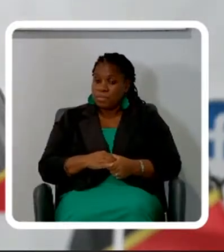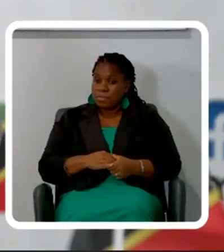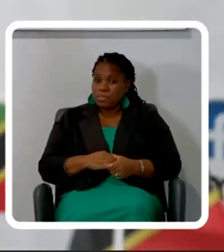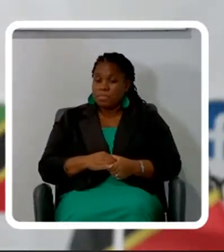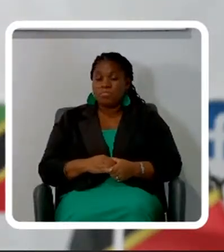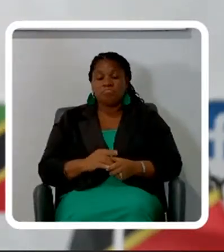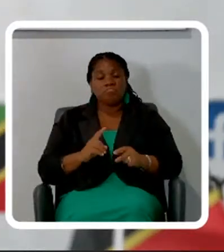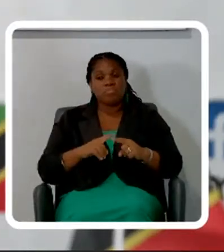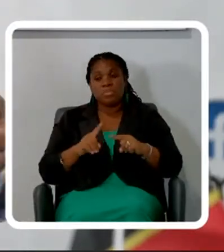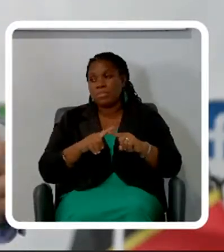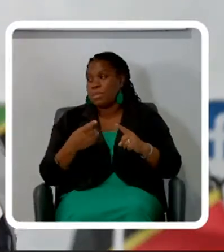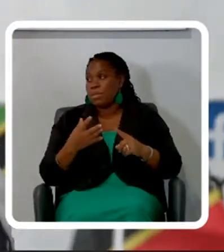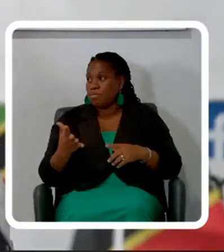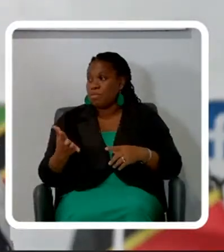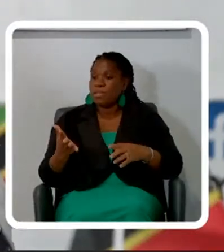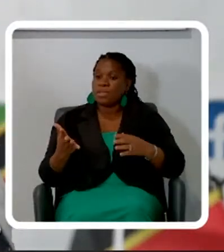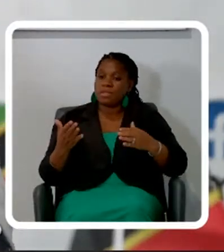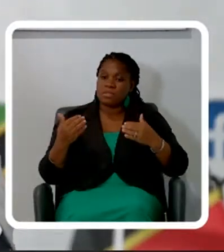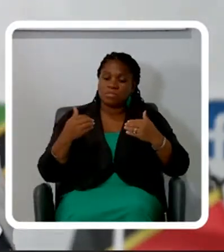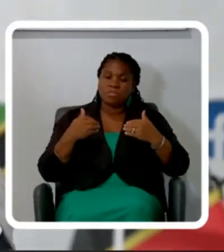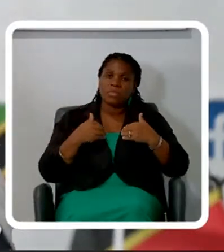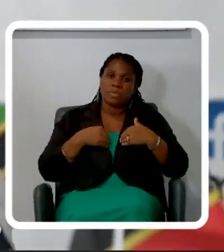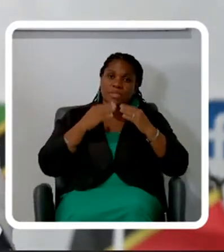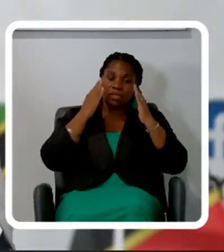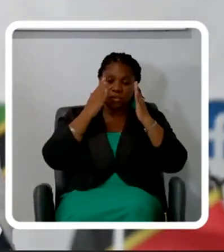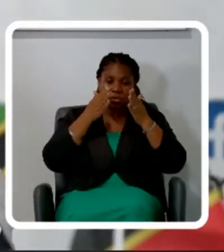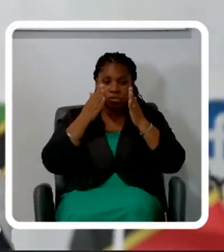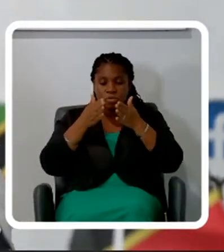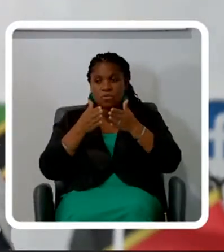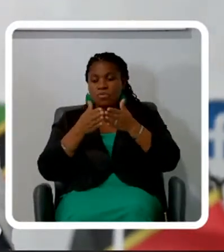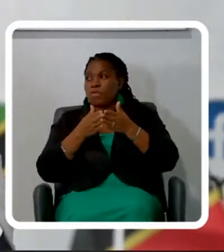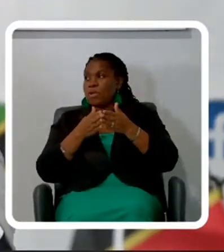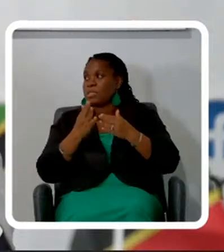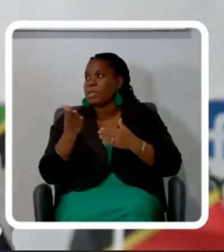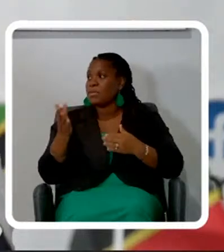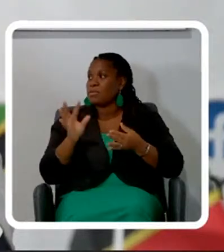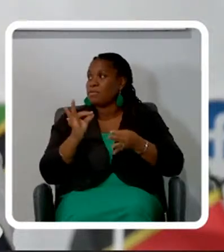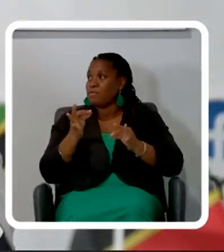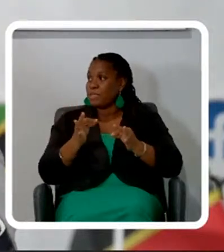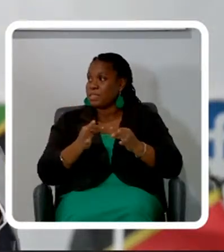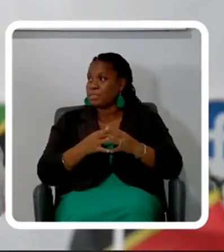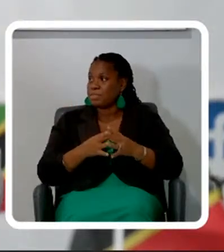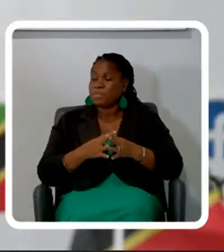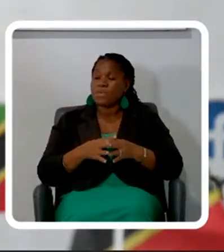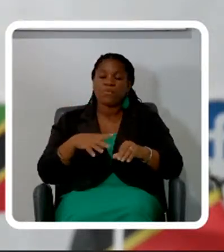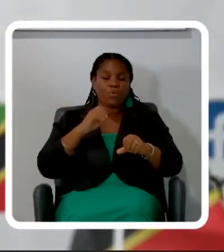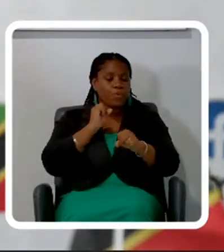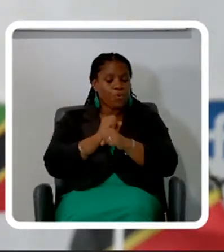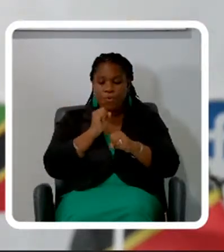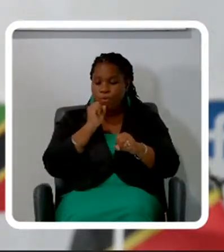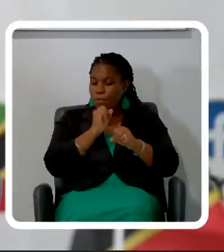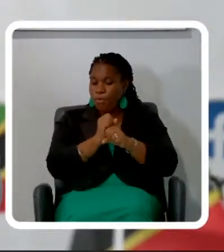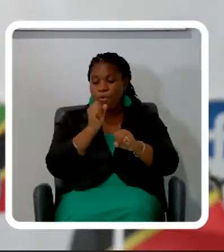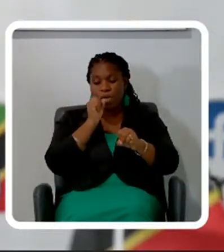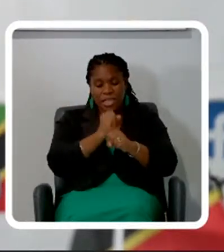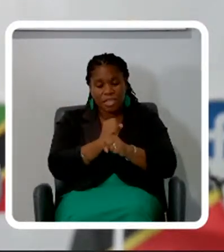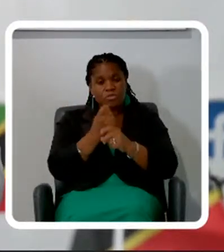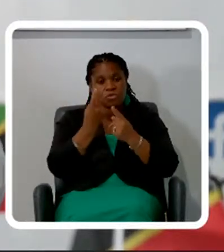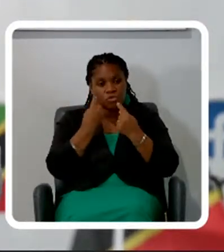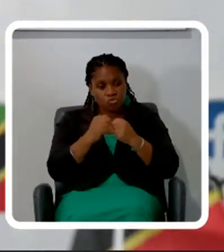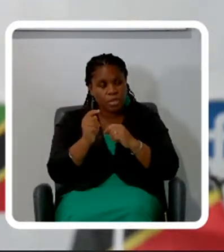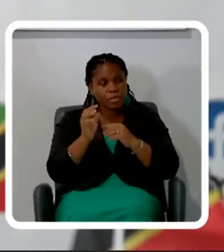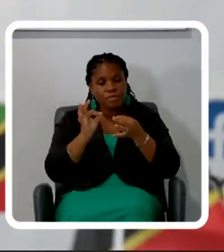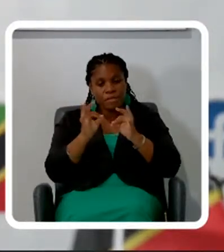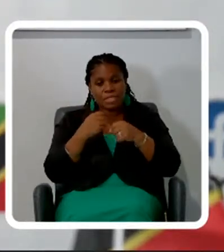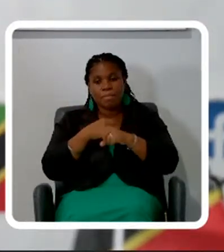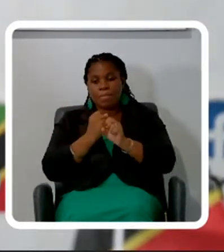a lot of things we have to put back together and mend. But we are working tirelessly hard towards those